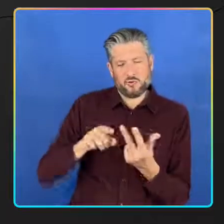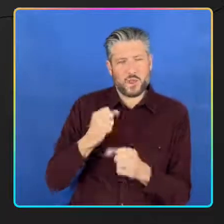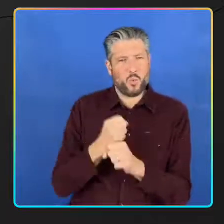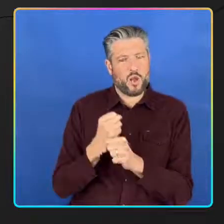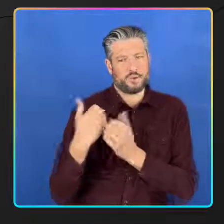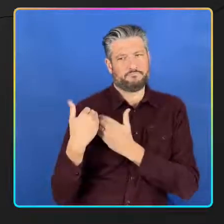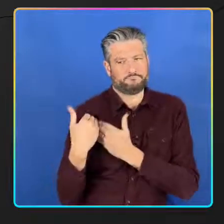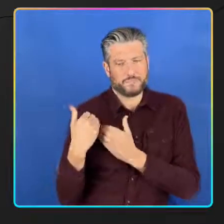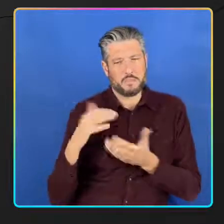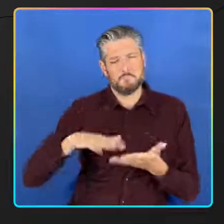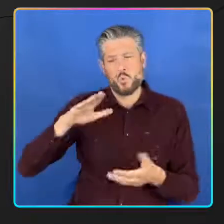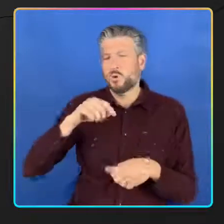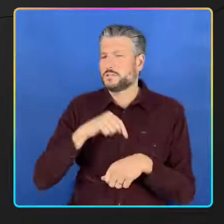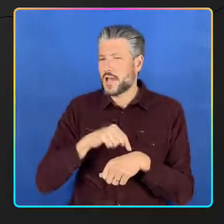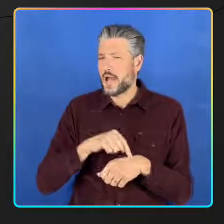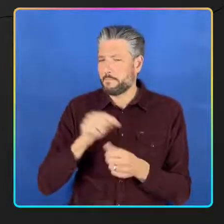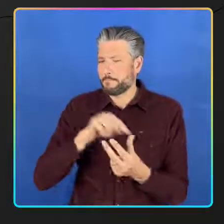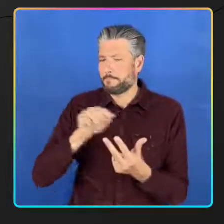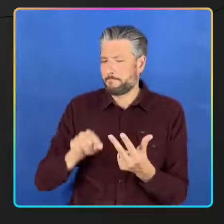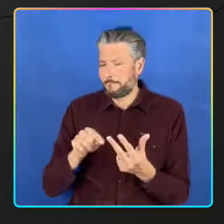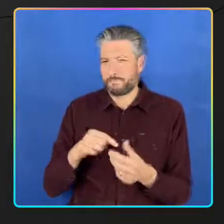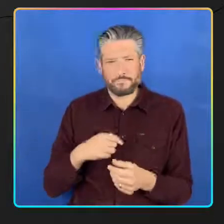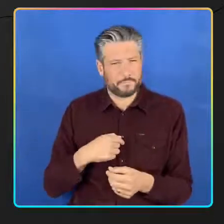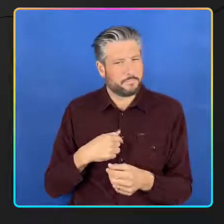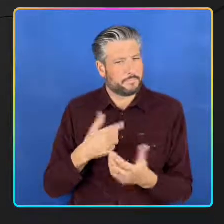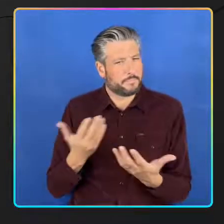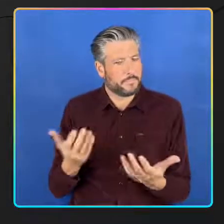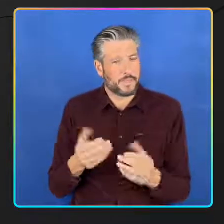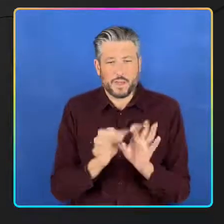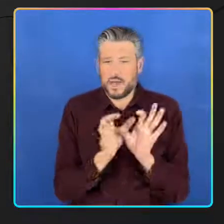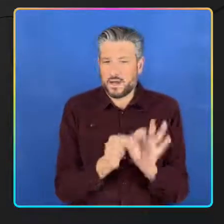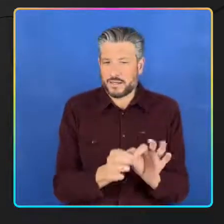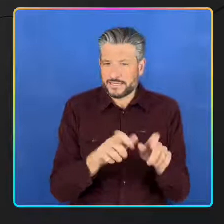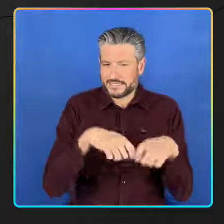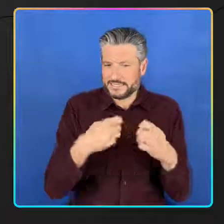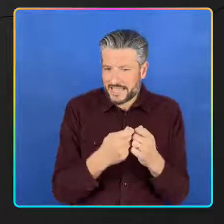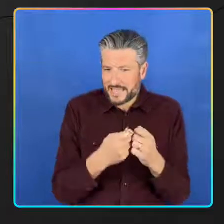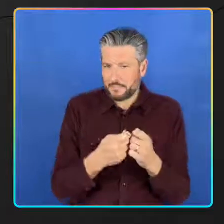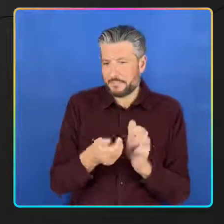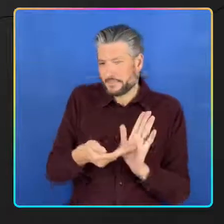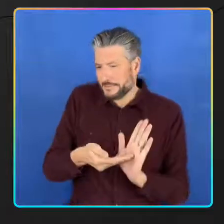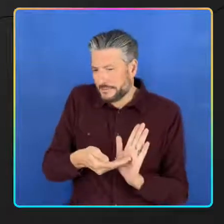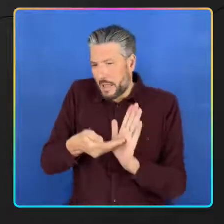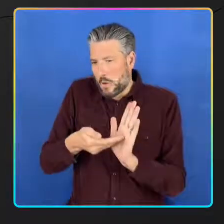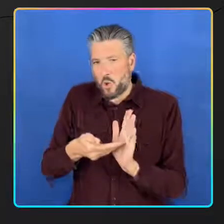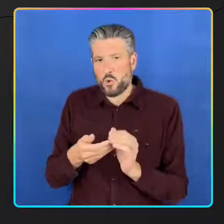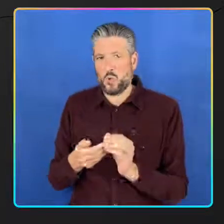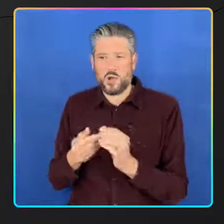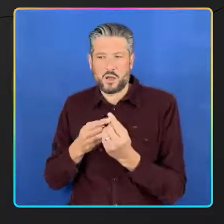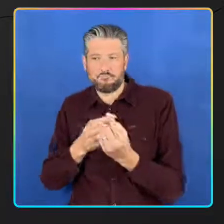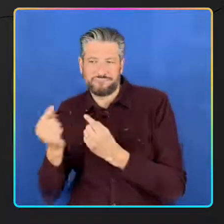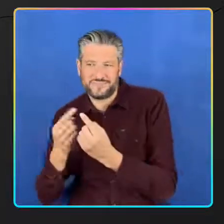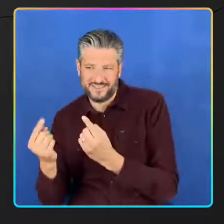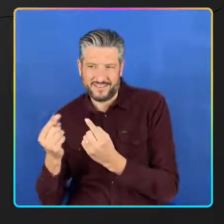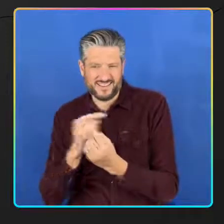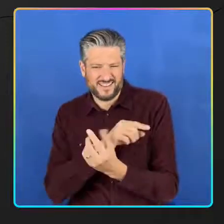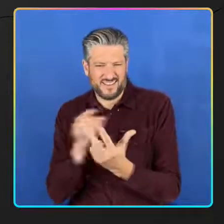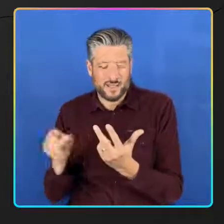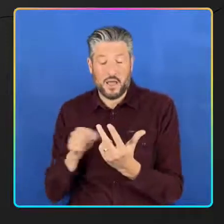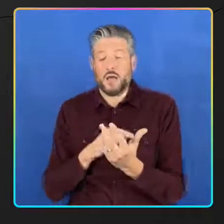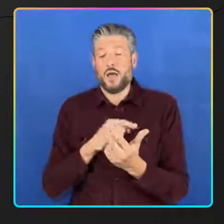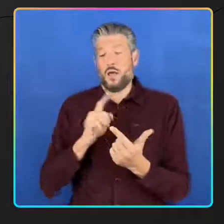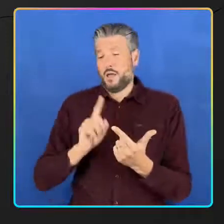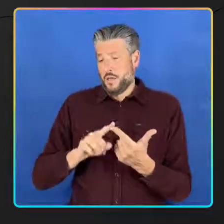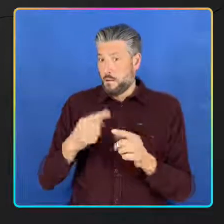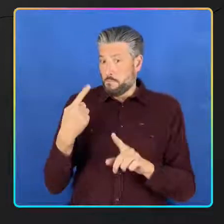in that connection with the team and building these demos and end-to-end scenarios. The second one that I would say I